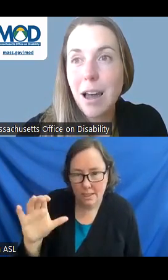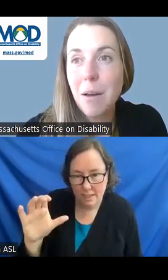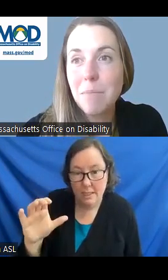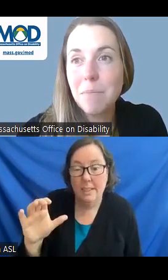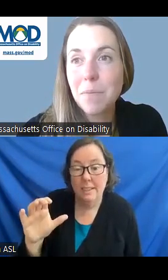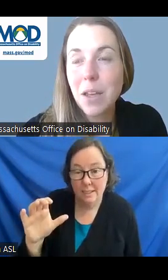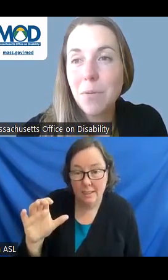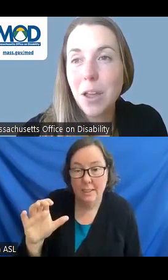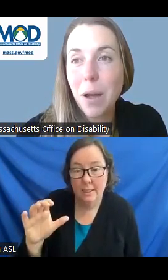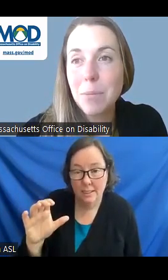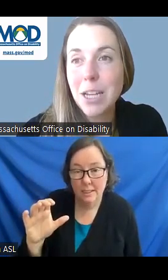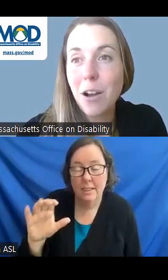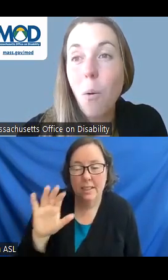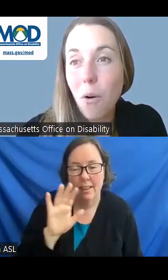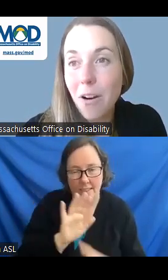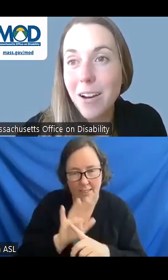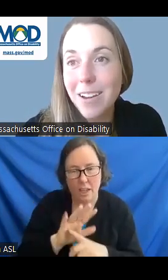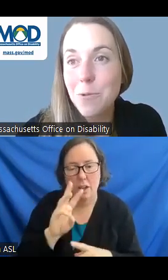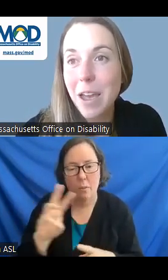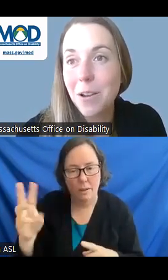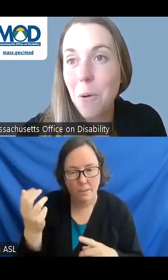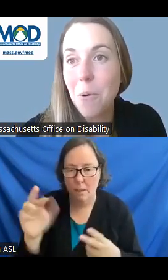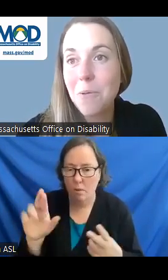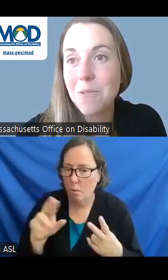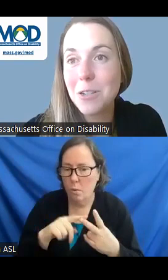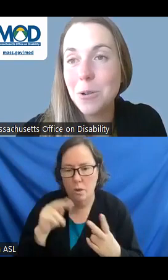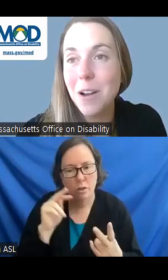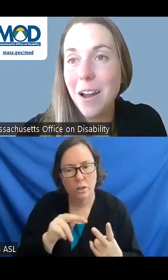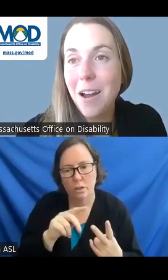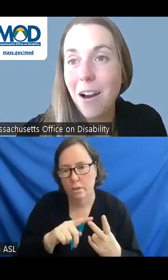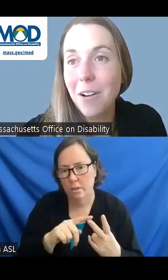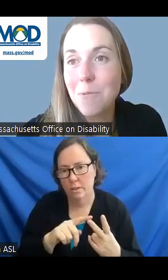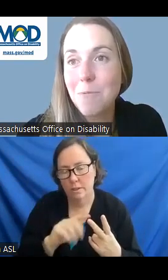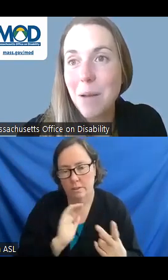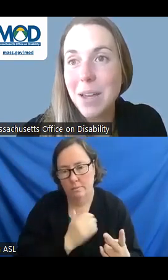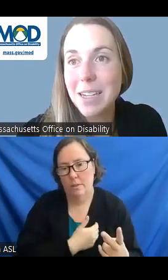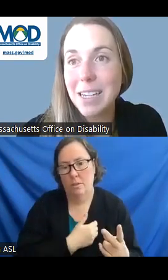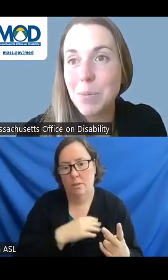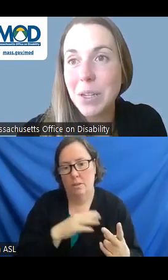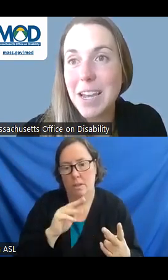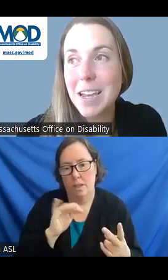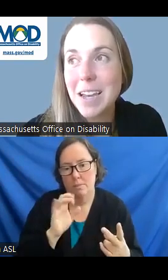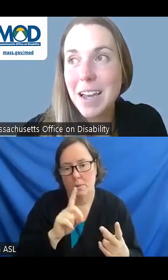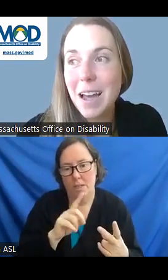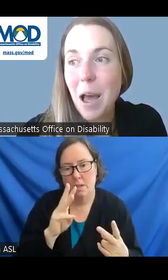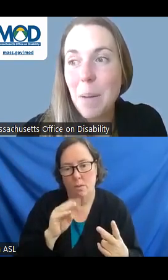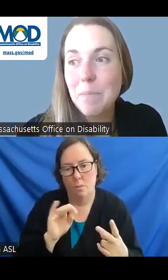W3C, their website, or you can go to our web